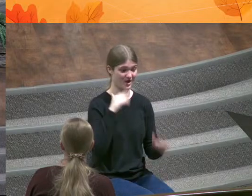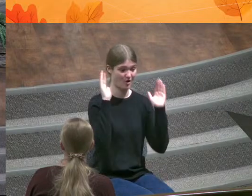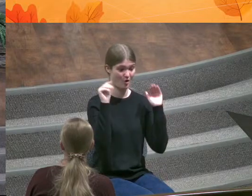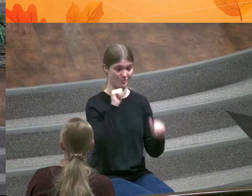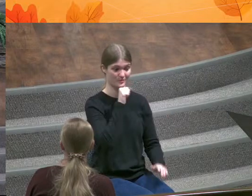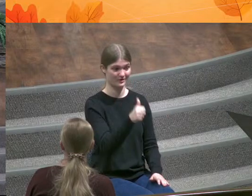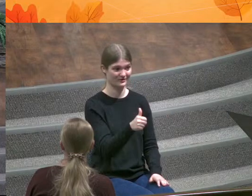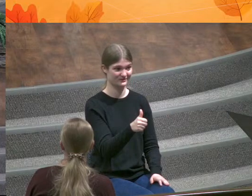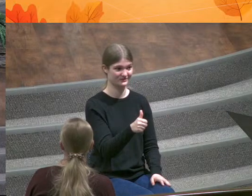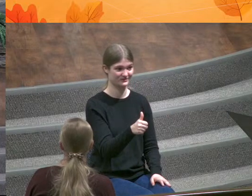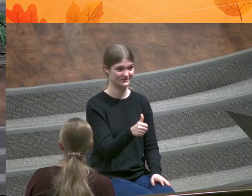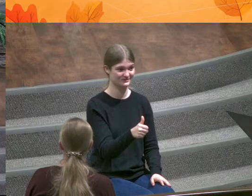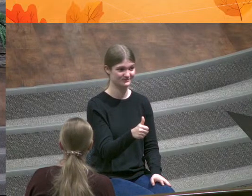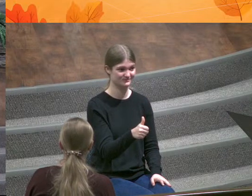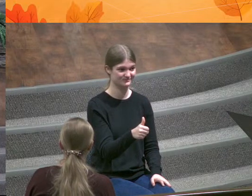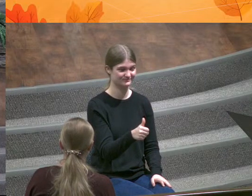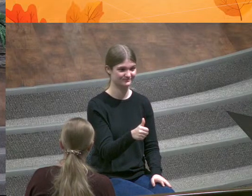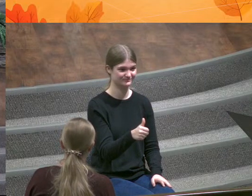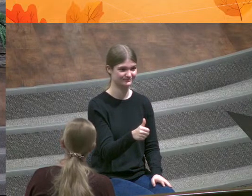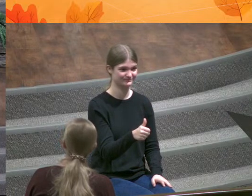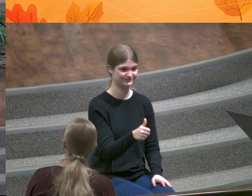I hope not.